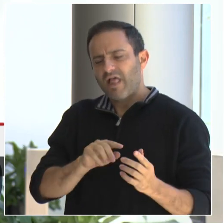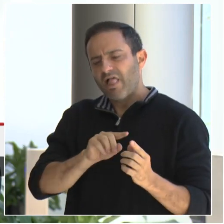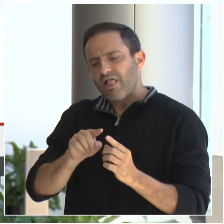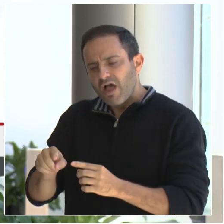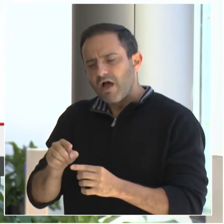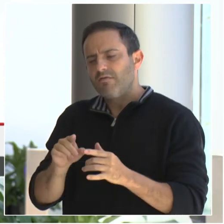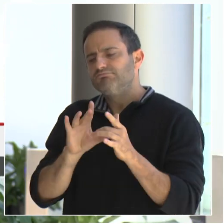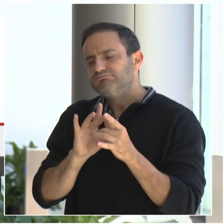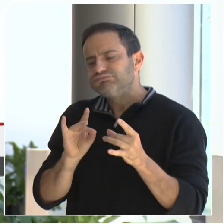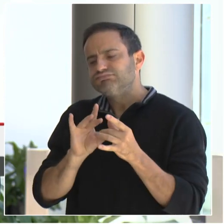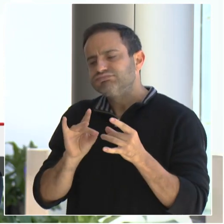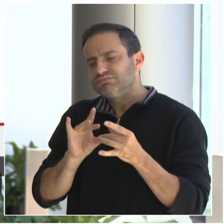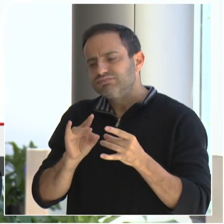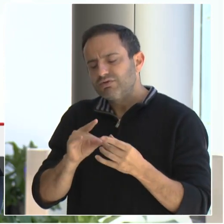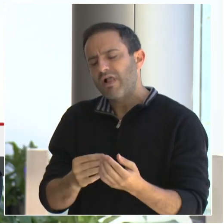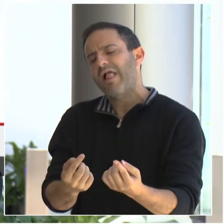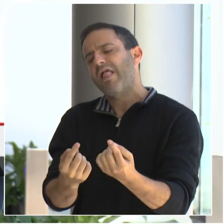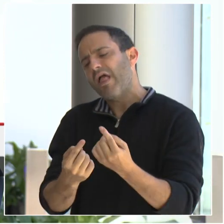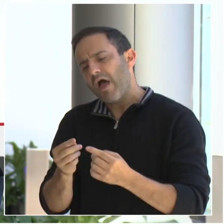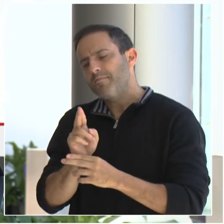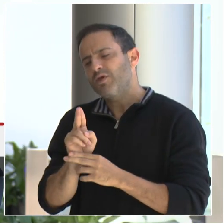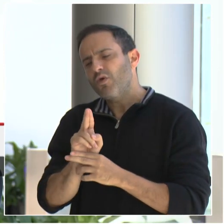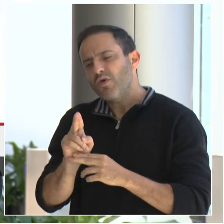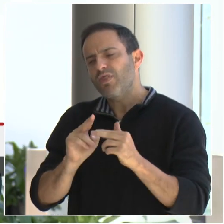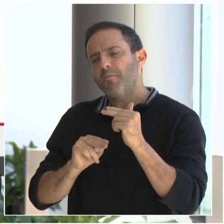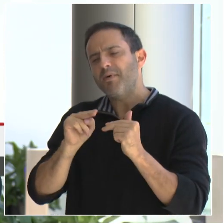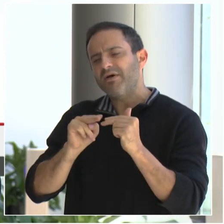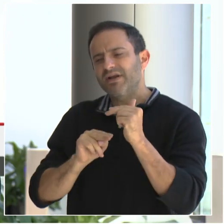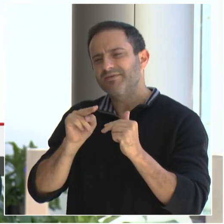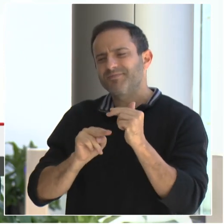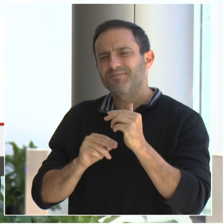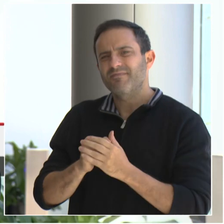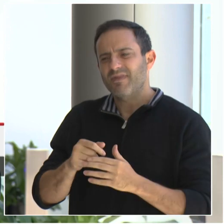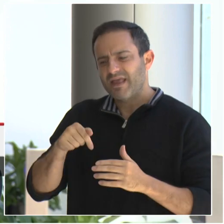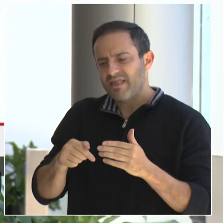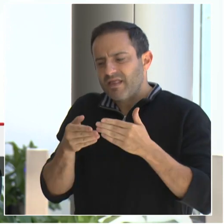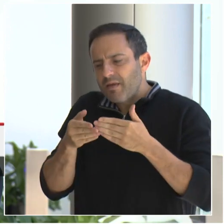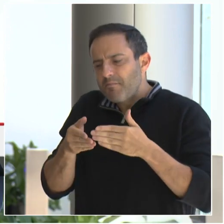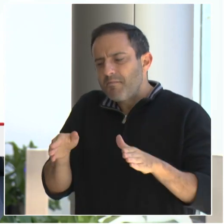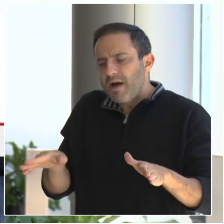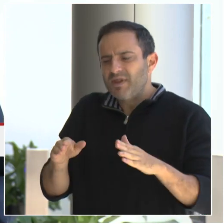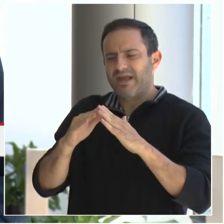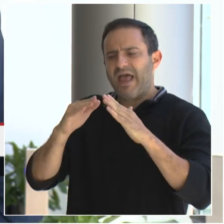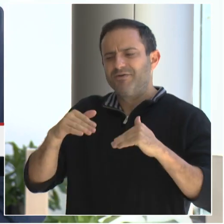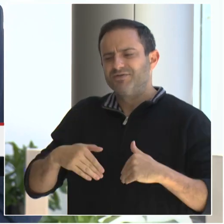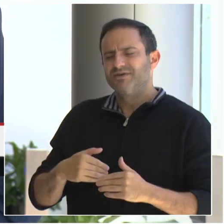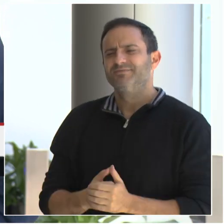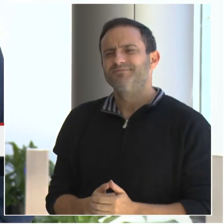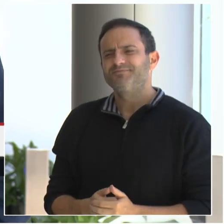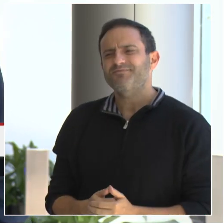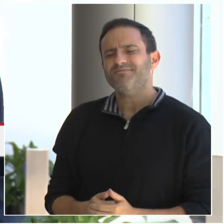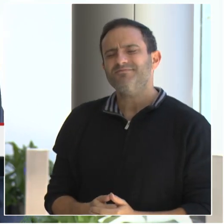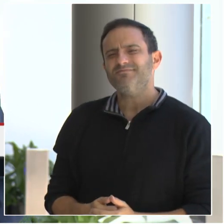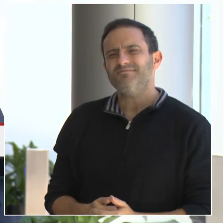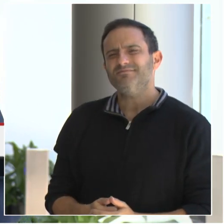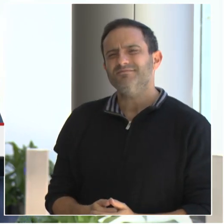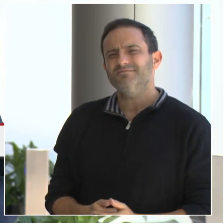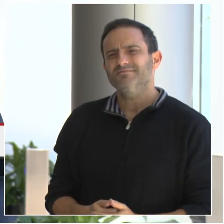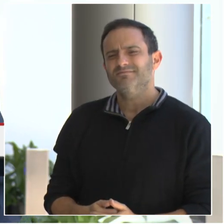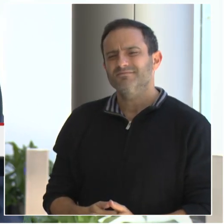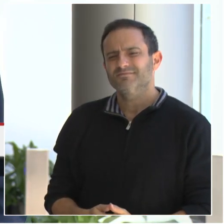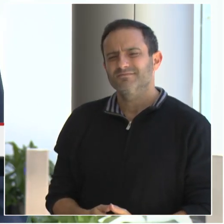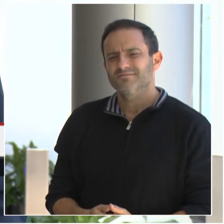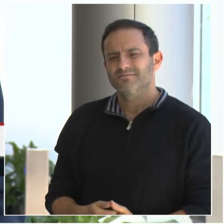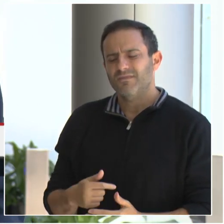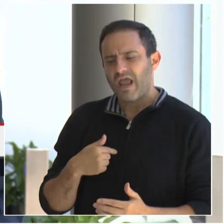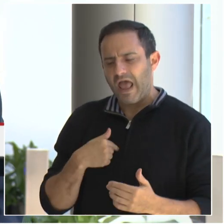of the process. Come use this facility, what it's supposed to be. It's the public's house, and come and be a part of that. So I